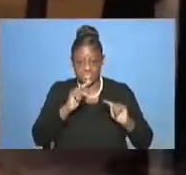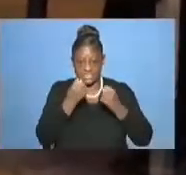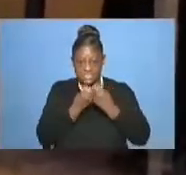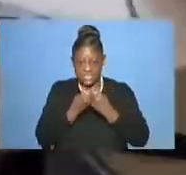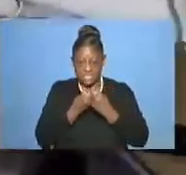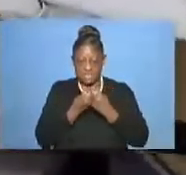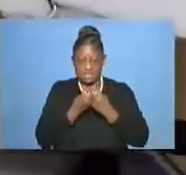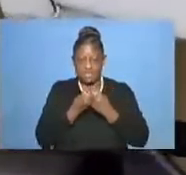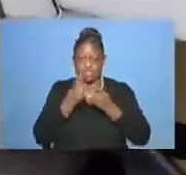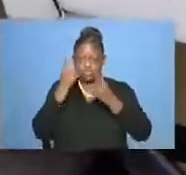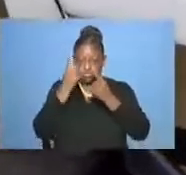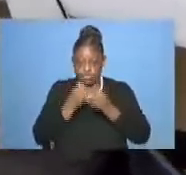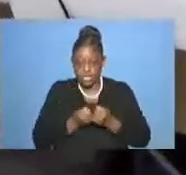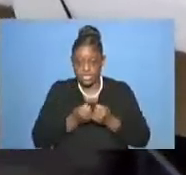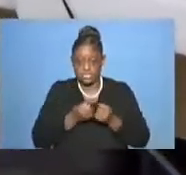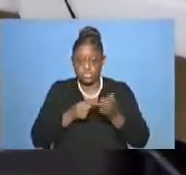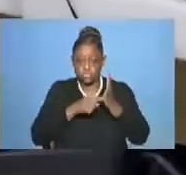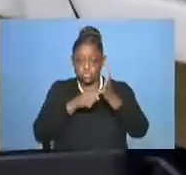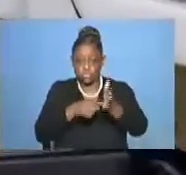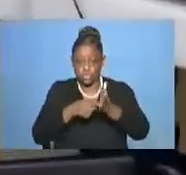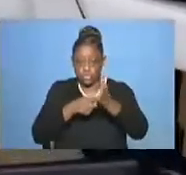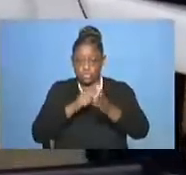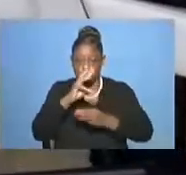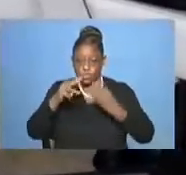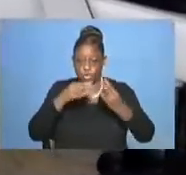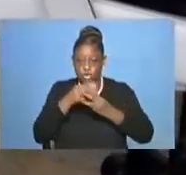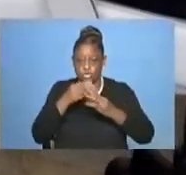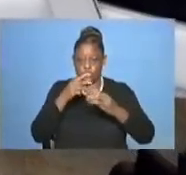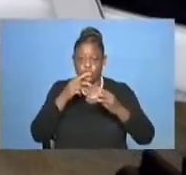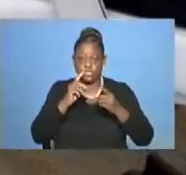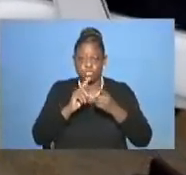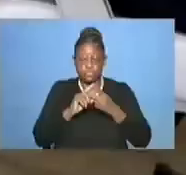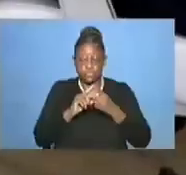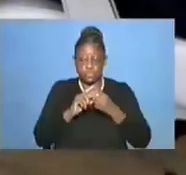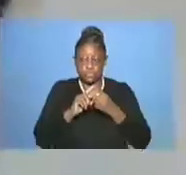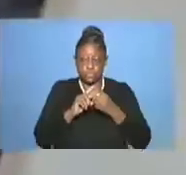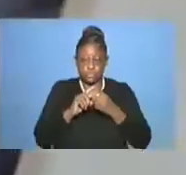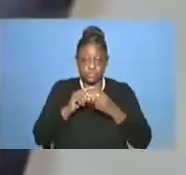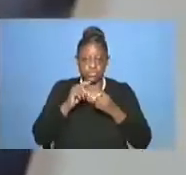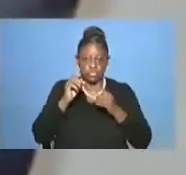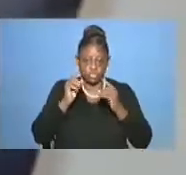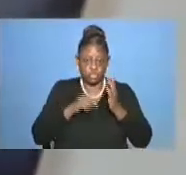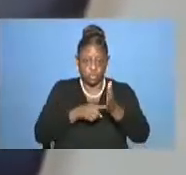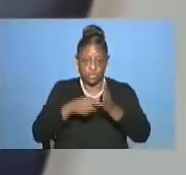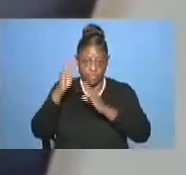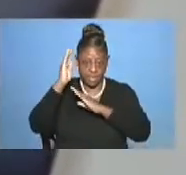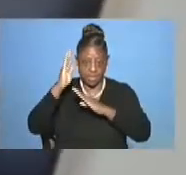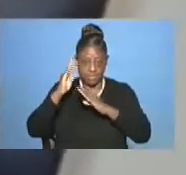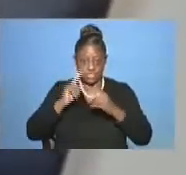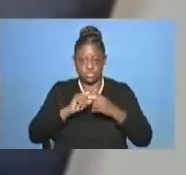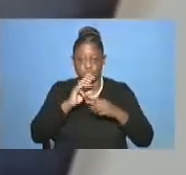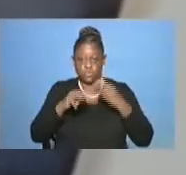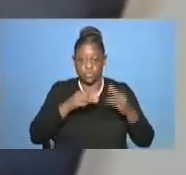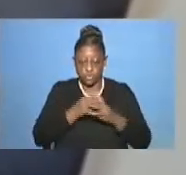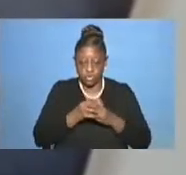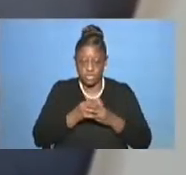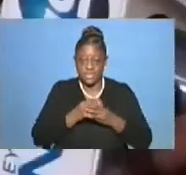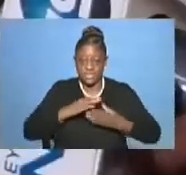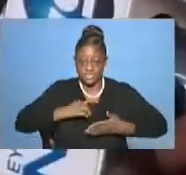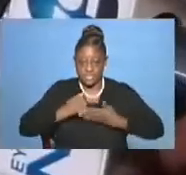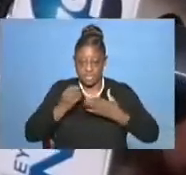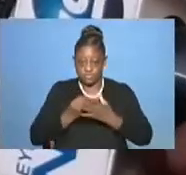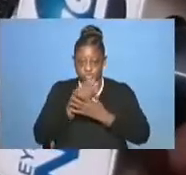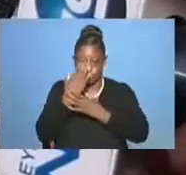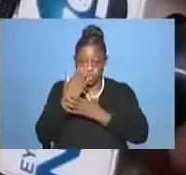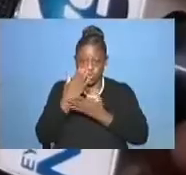to promote the Bahamas to the world in hopes of growing visitor numbers and attracting investors to eventually grow our economy.